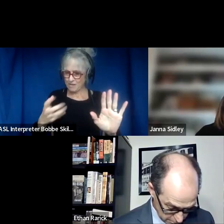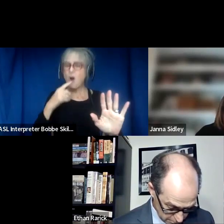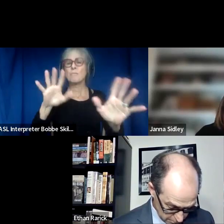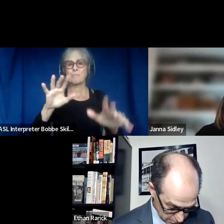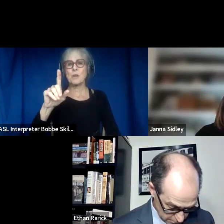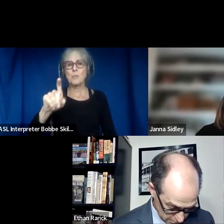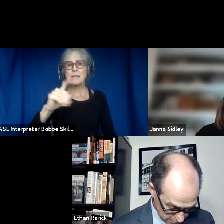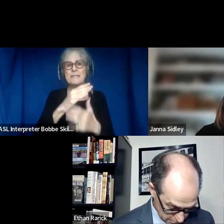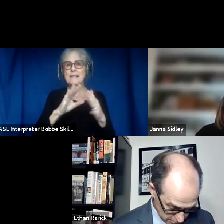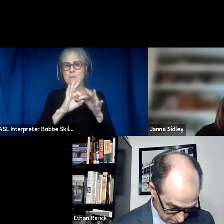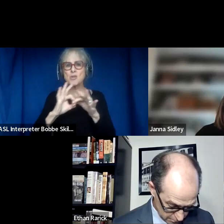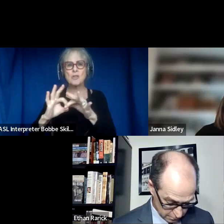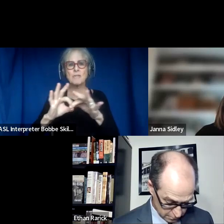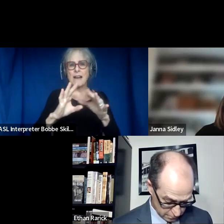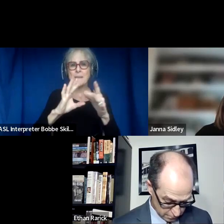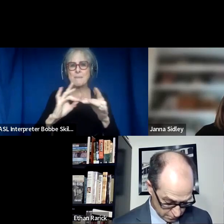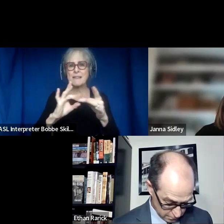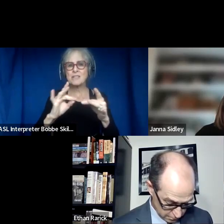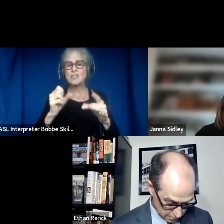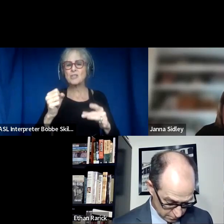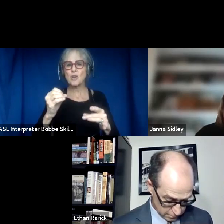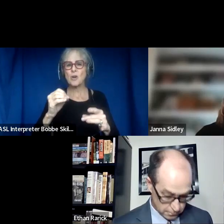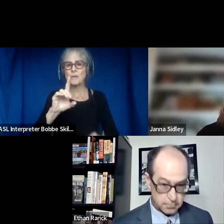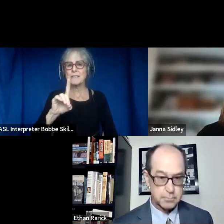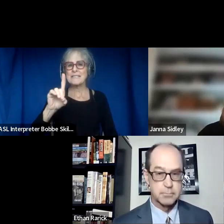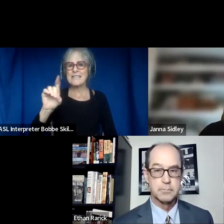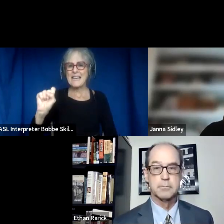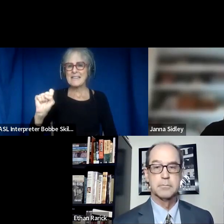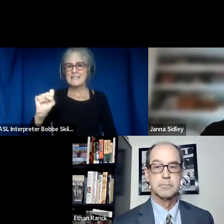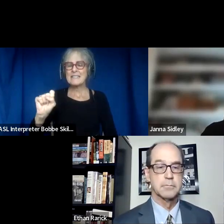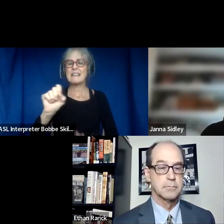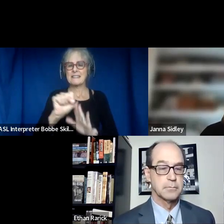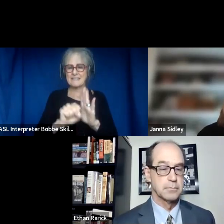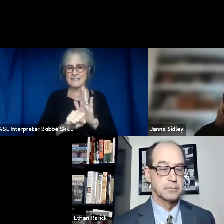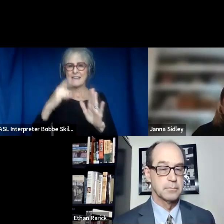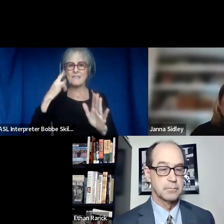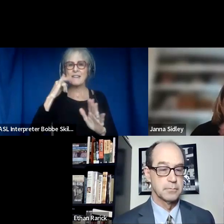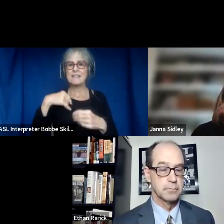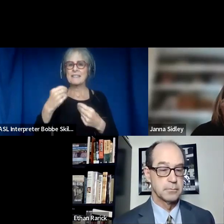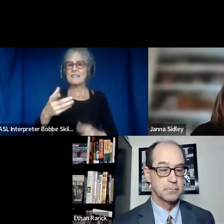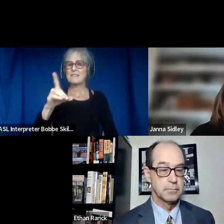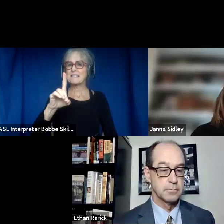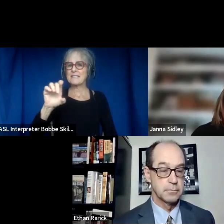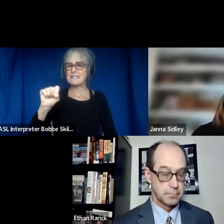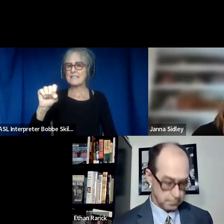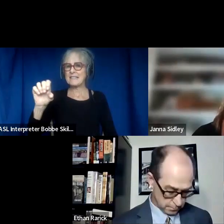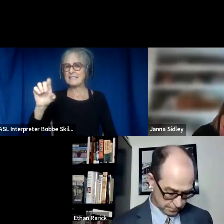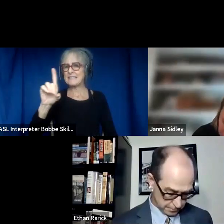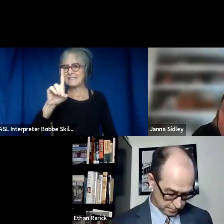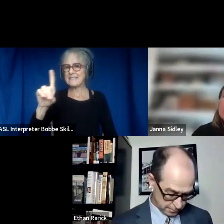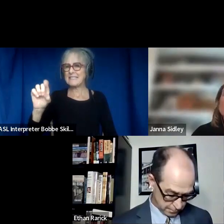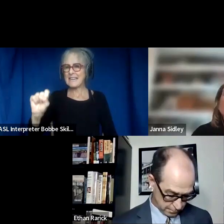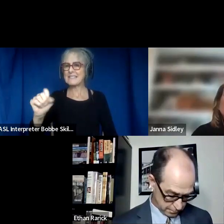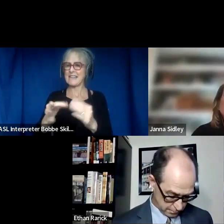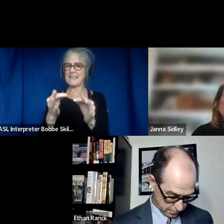kind of unifying message so that DDS, the state of California gives DDS a simple path, and